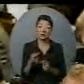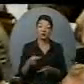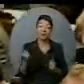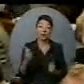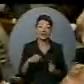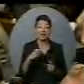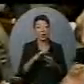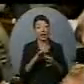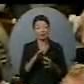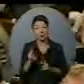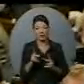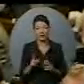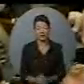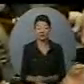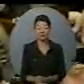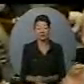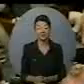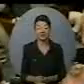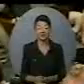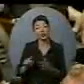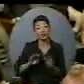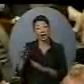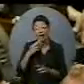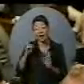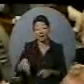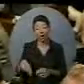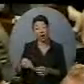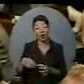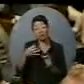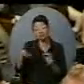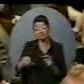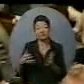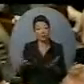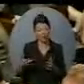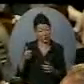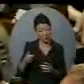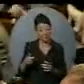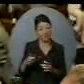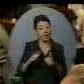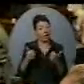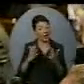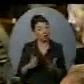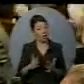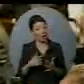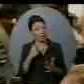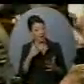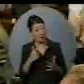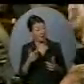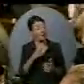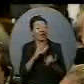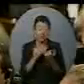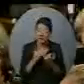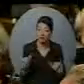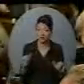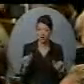report. And I'll remind you, Mr. Speaker, the Auditor of Parliament mandated to report to this House. Quote, no evidence